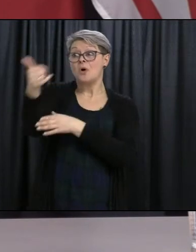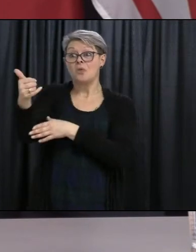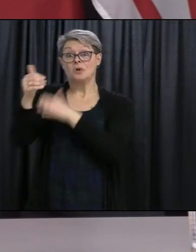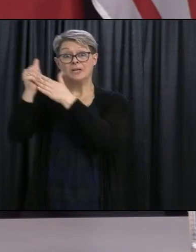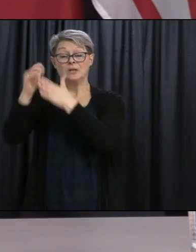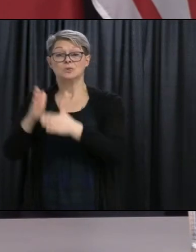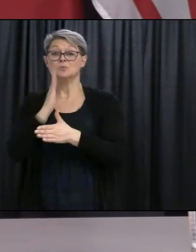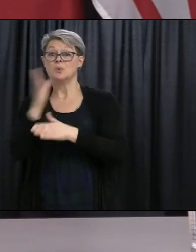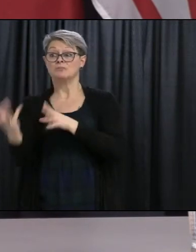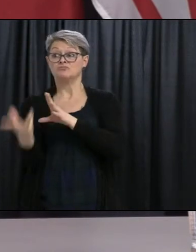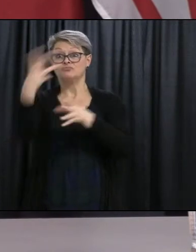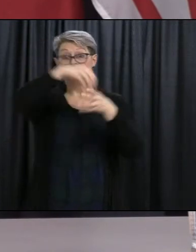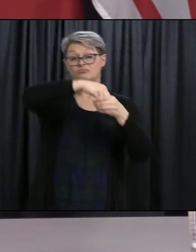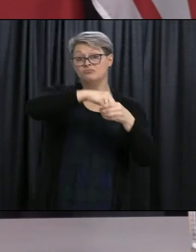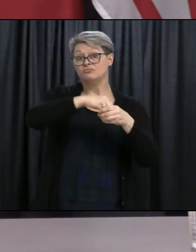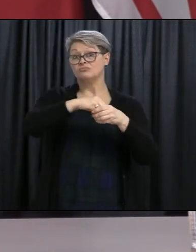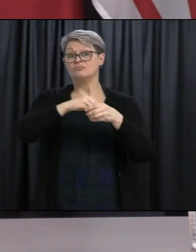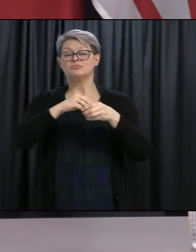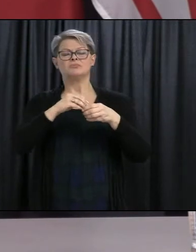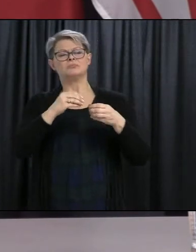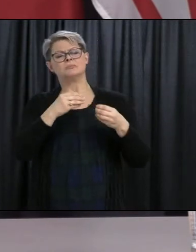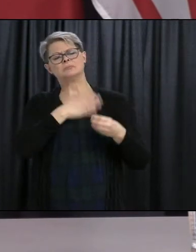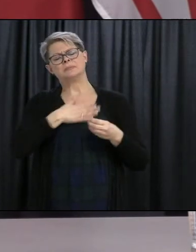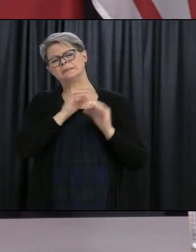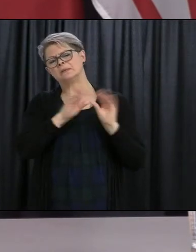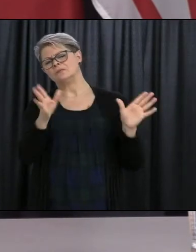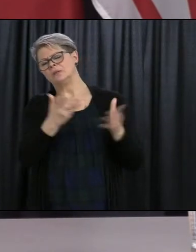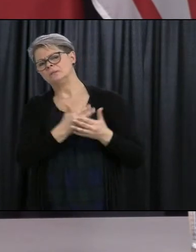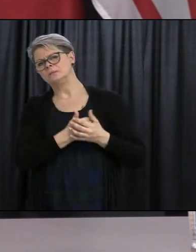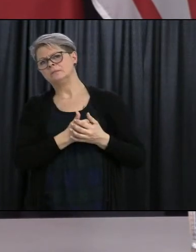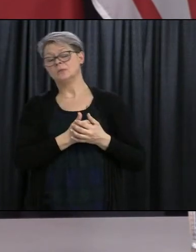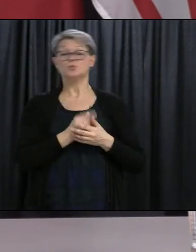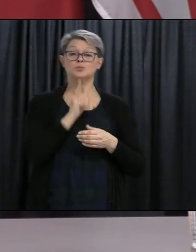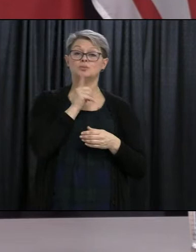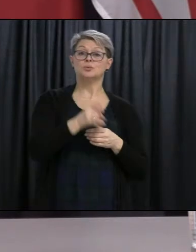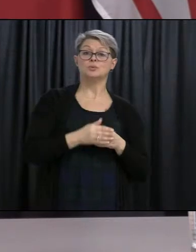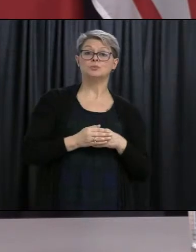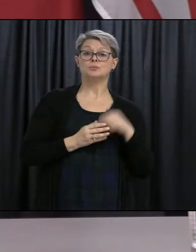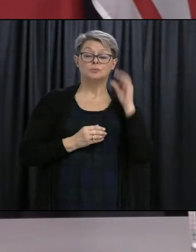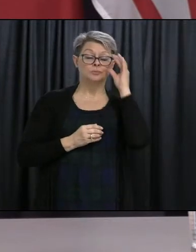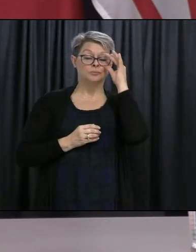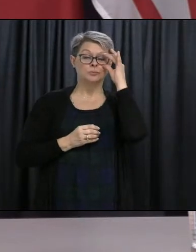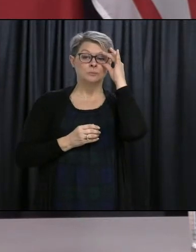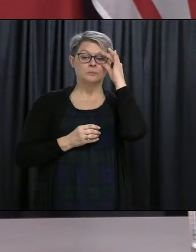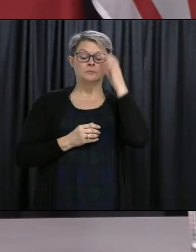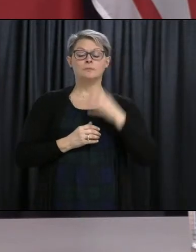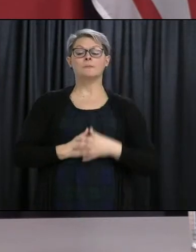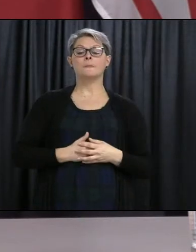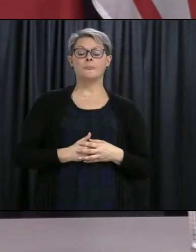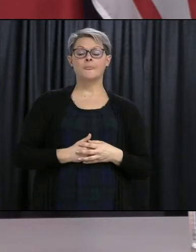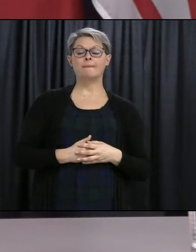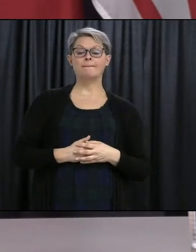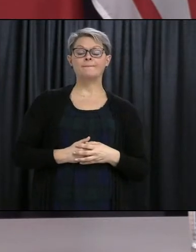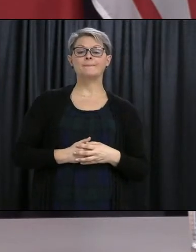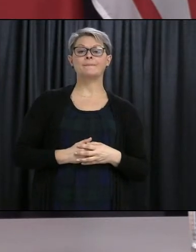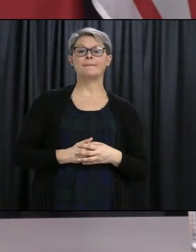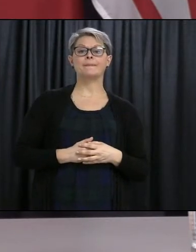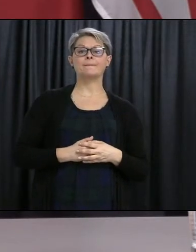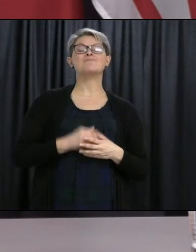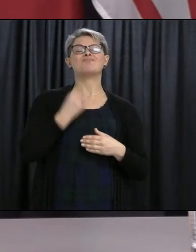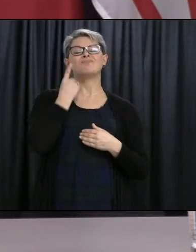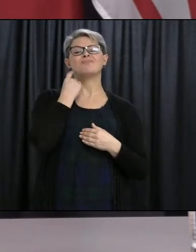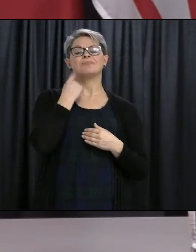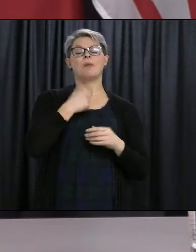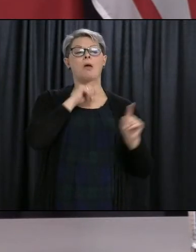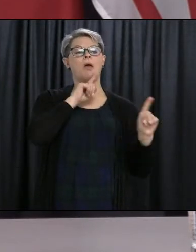to be there? Or how are you going to thread this needle? Yeah, sure. As I said in previous